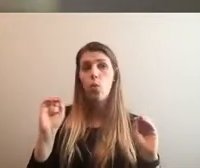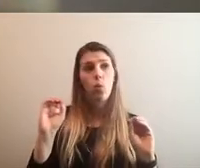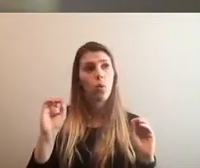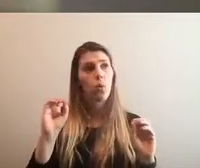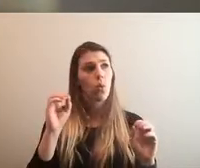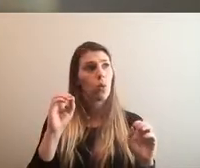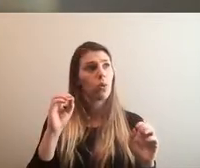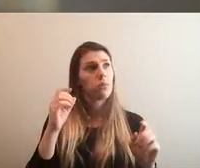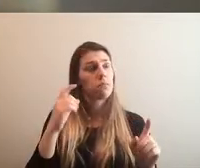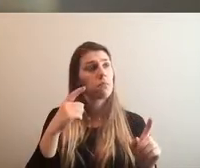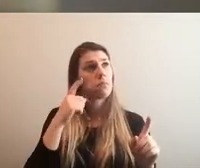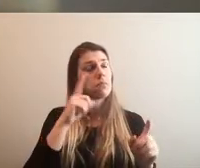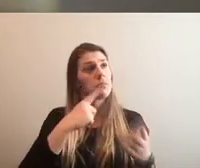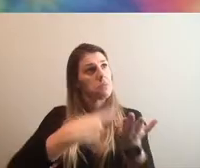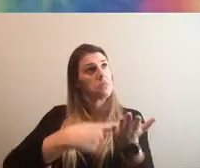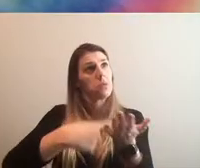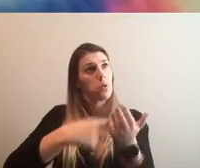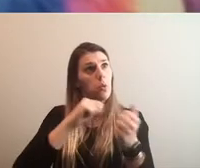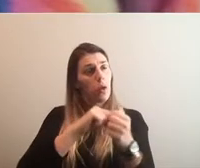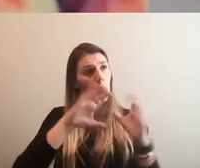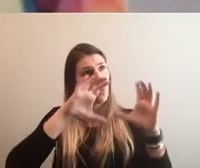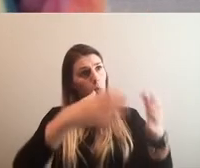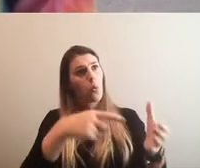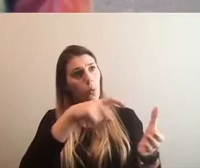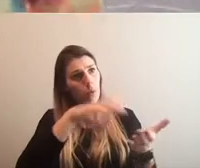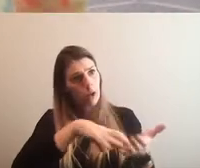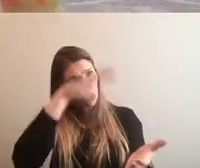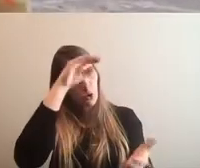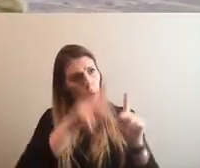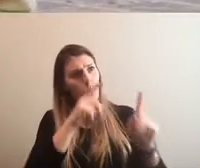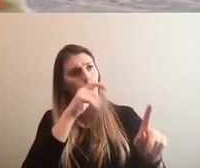intellectual disabilities as a group that we needed to learn about.